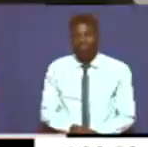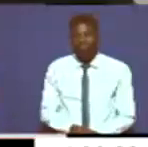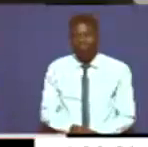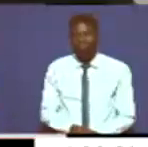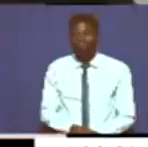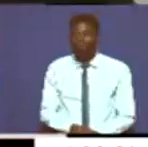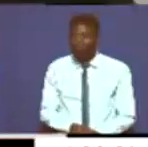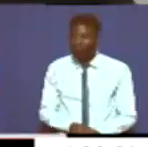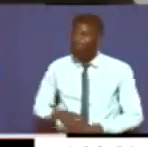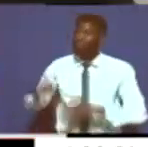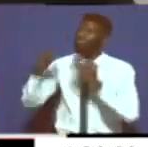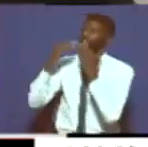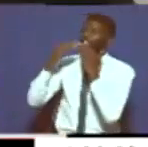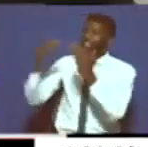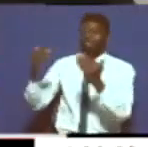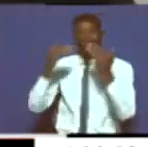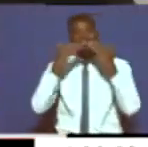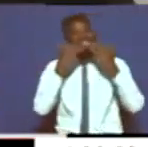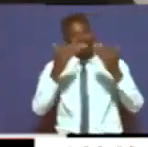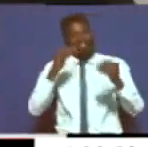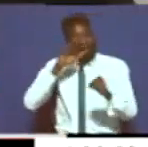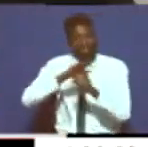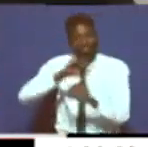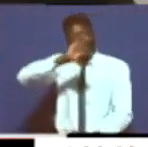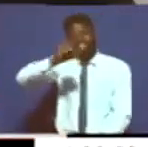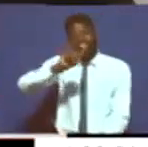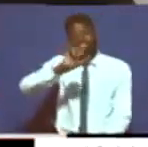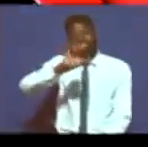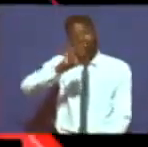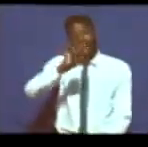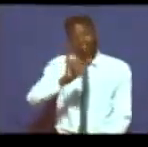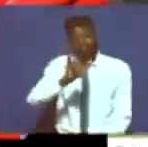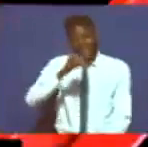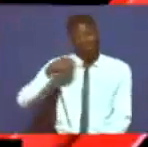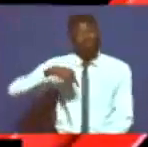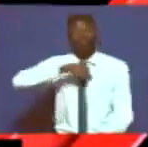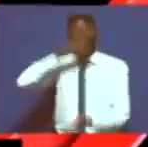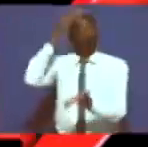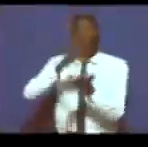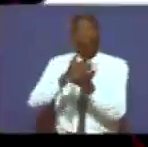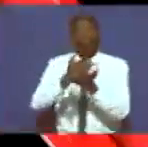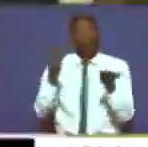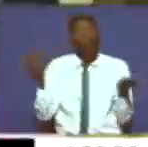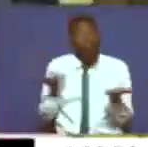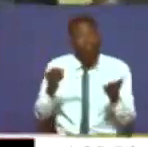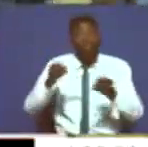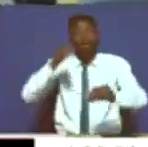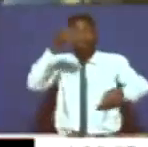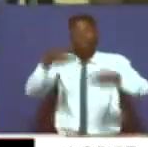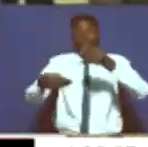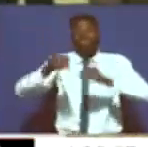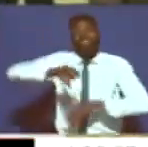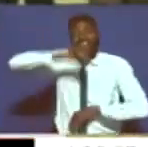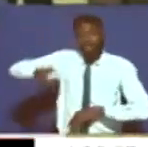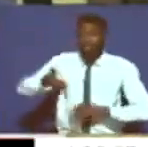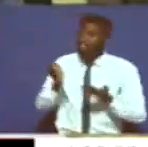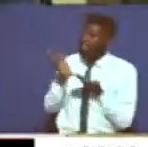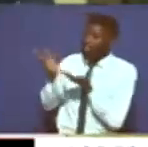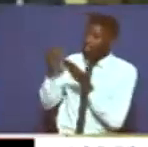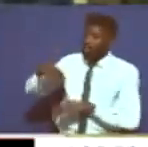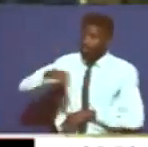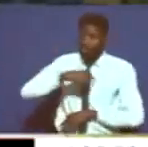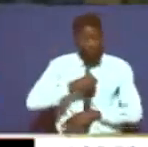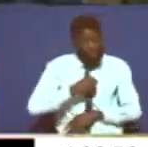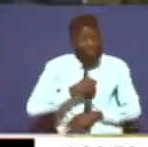Well, thank you very much, Jacqueline Wambiru. Indeed, we are in Busia County, and what is happening is that we are keeping a keen eye